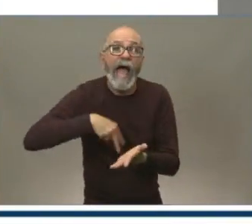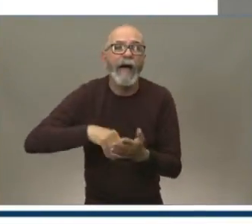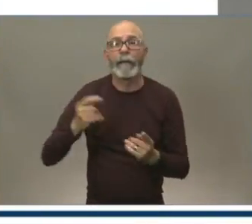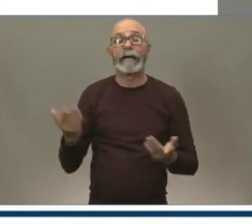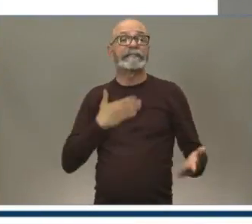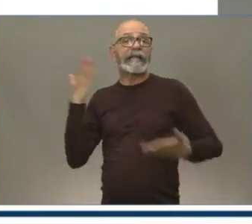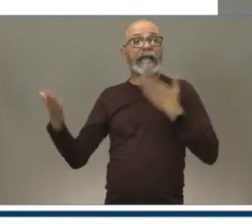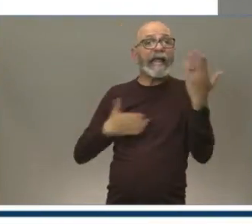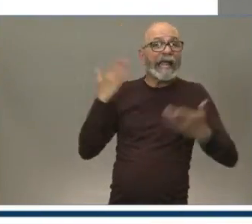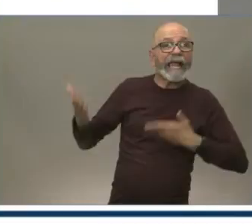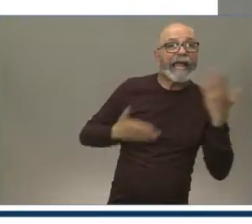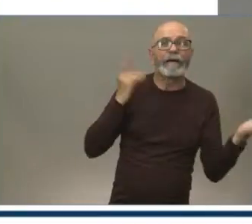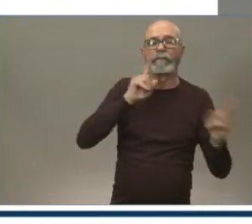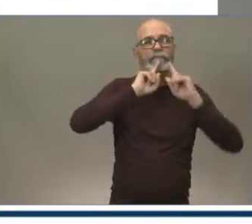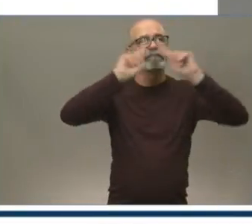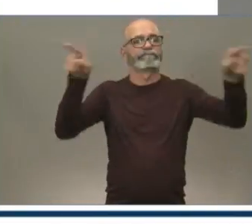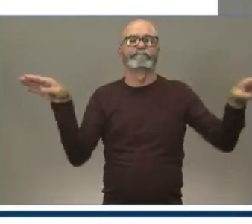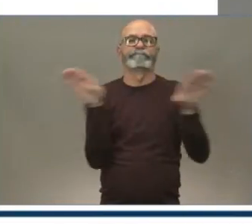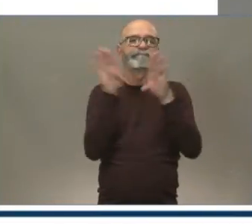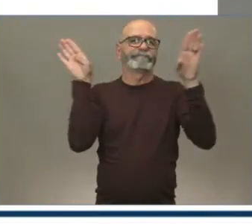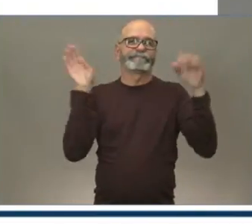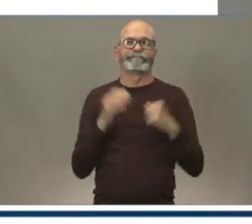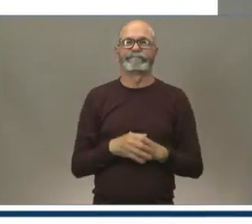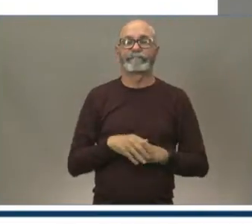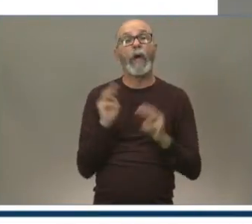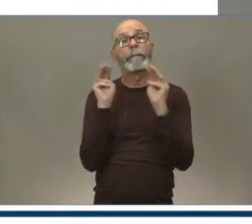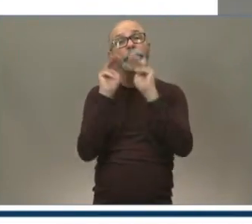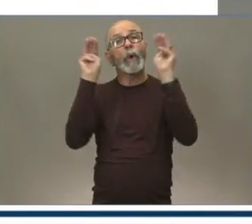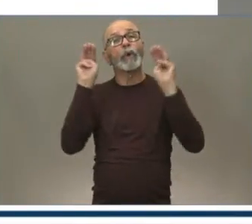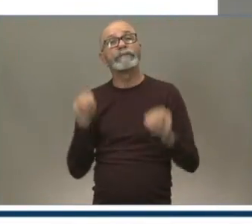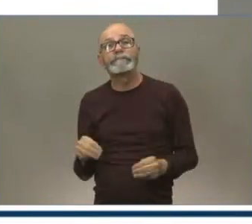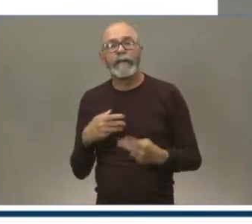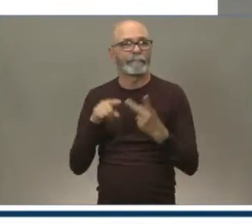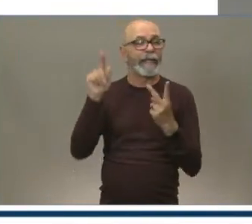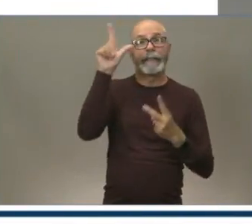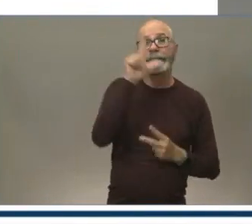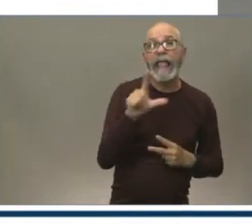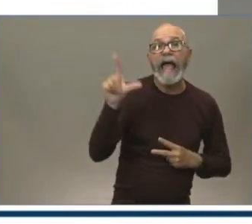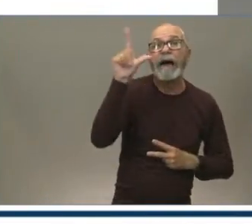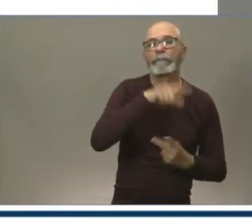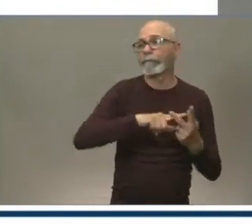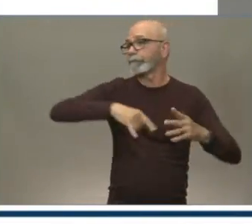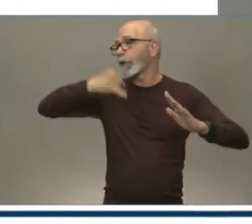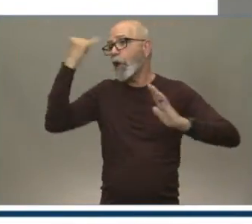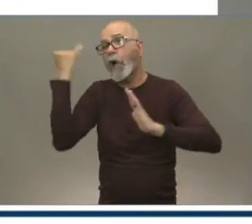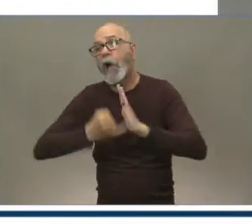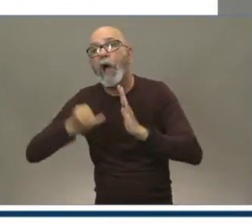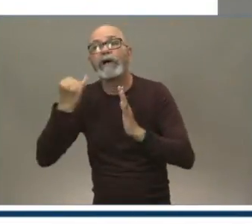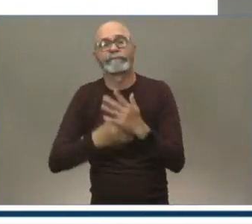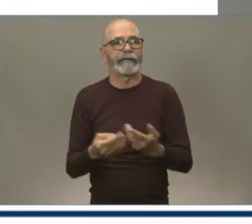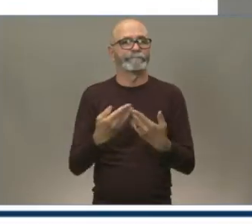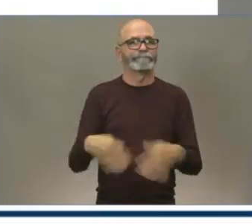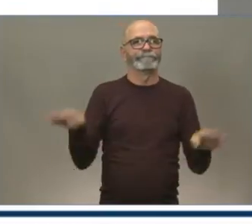closed. Museums, libraries, and the Nova Scotia Art Gallery are closed, but libraries can offer